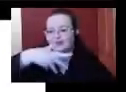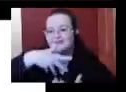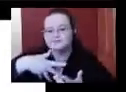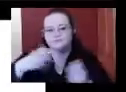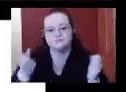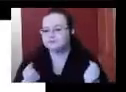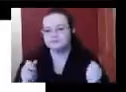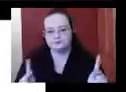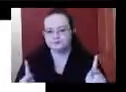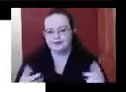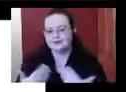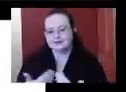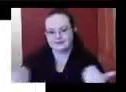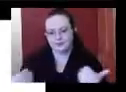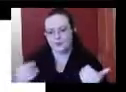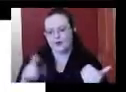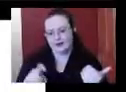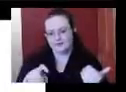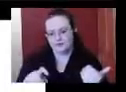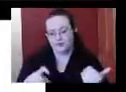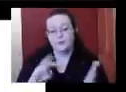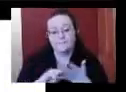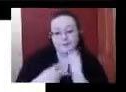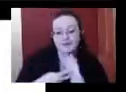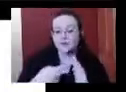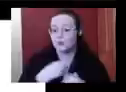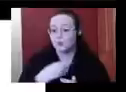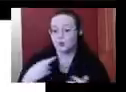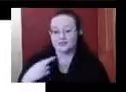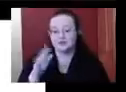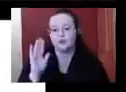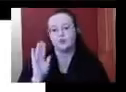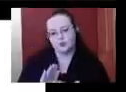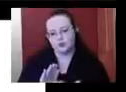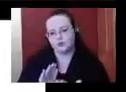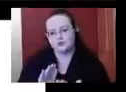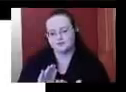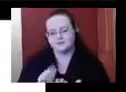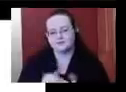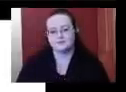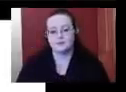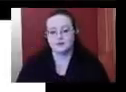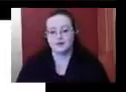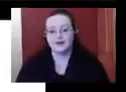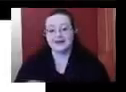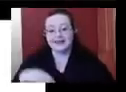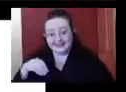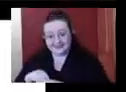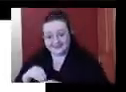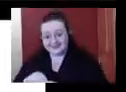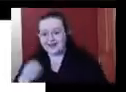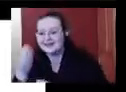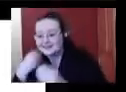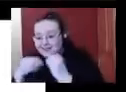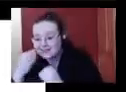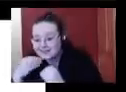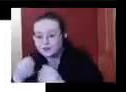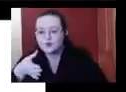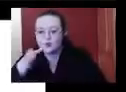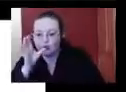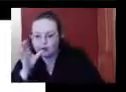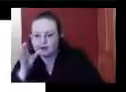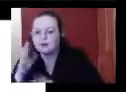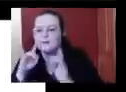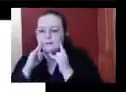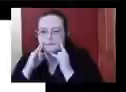risk and to keep schools open. Masks may be temporarily removed indoors for eating and drinking at lunch